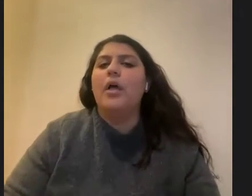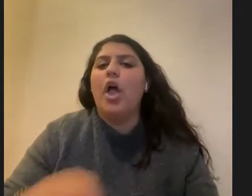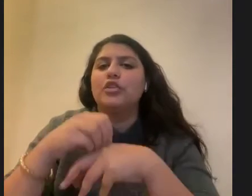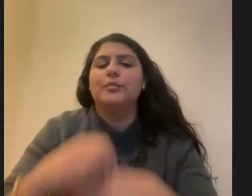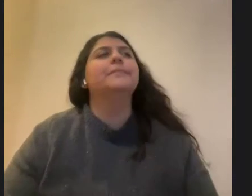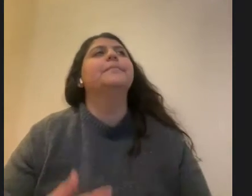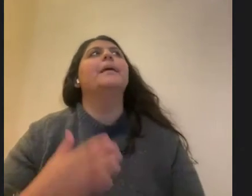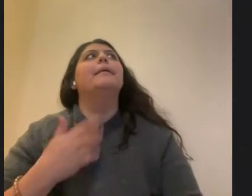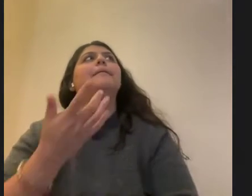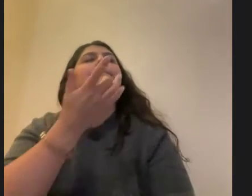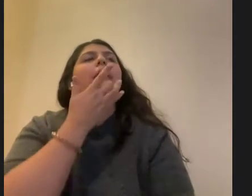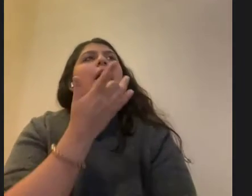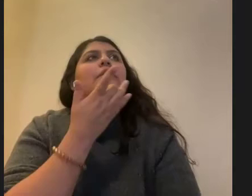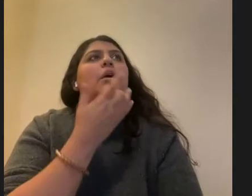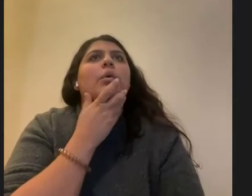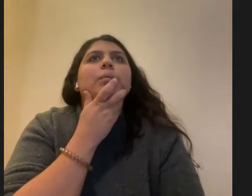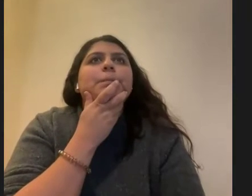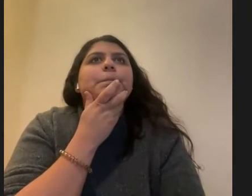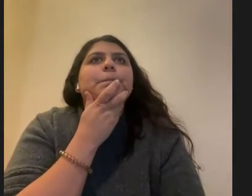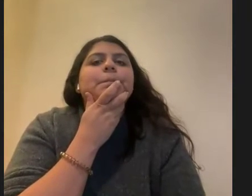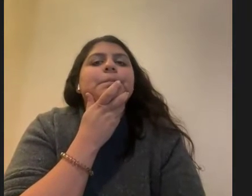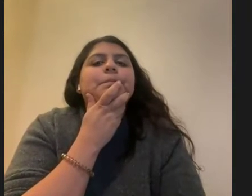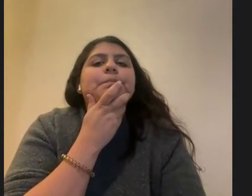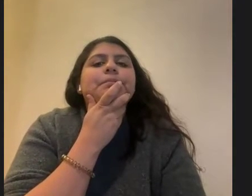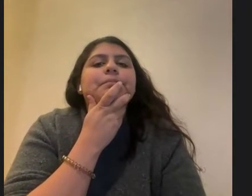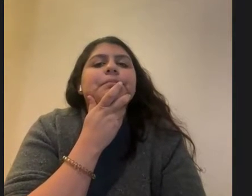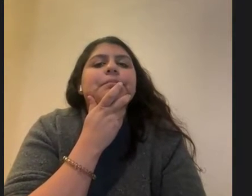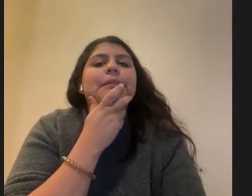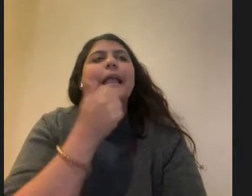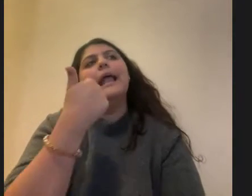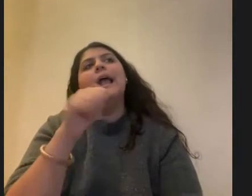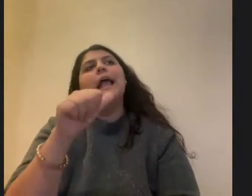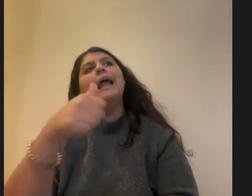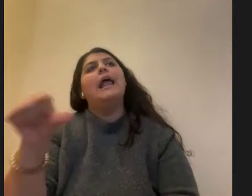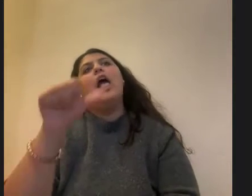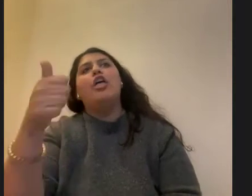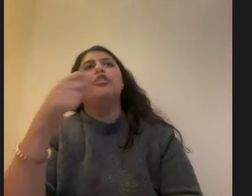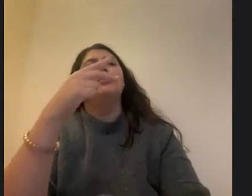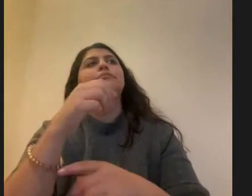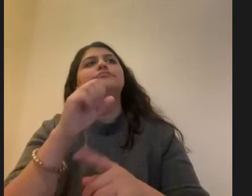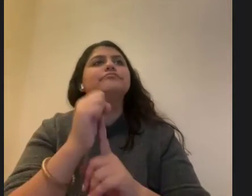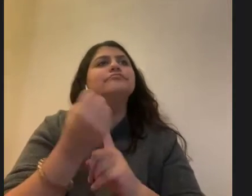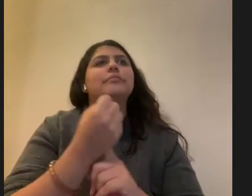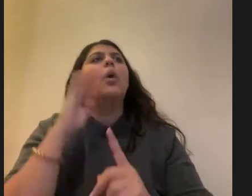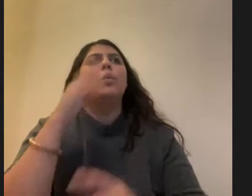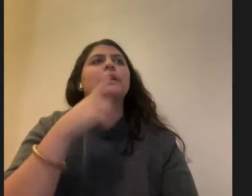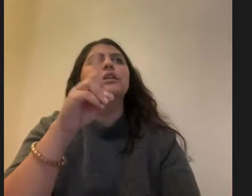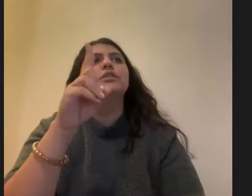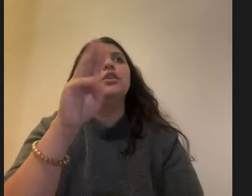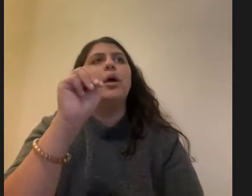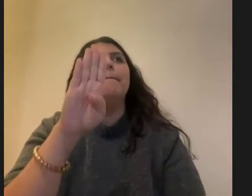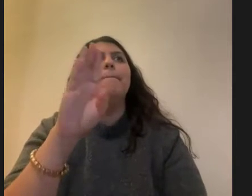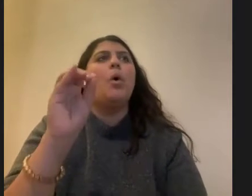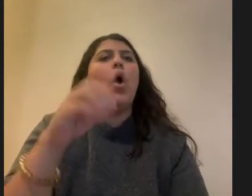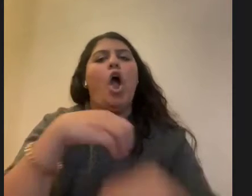favorite octopus is in any other scenario, I would say the Dumbo octopus. I love